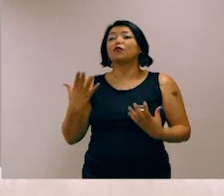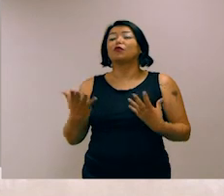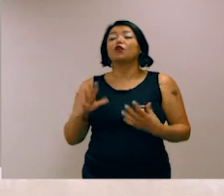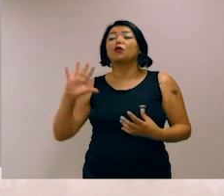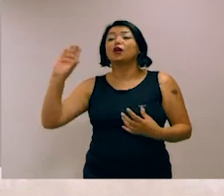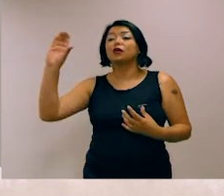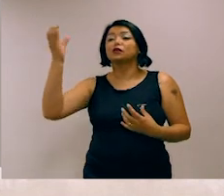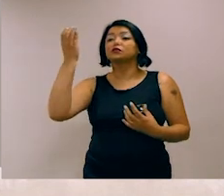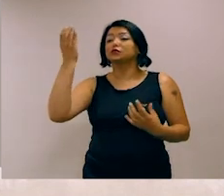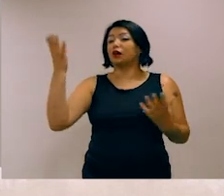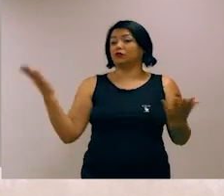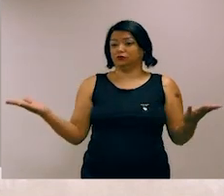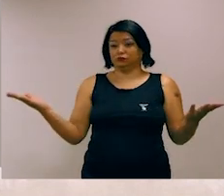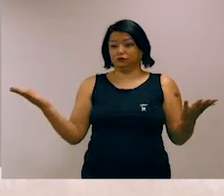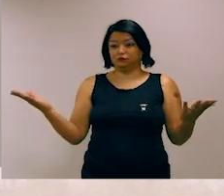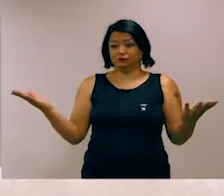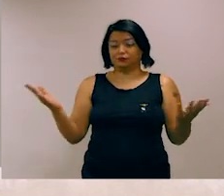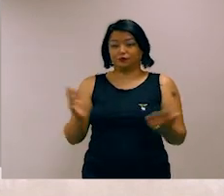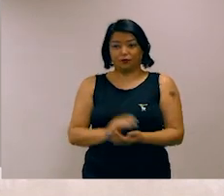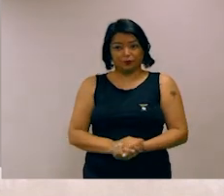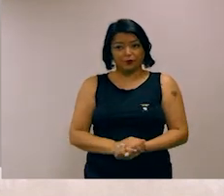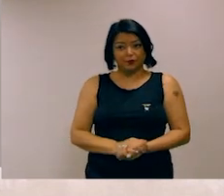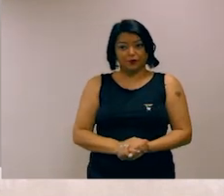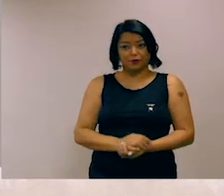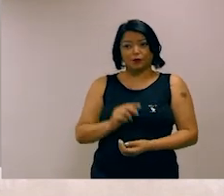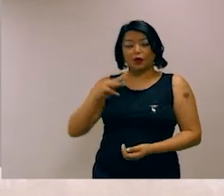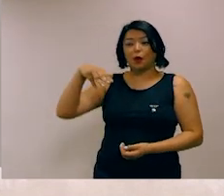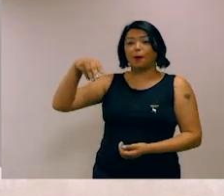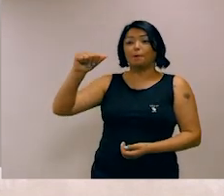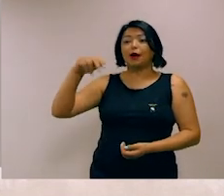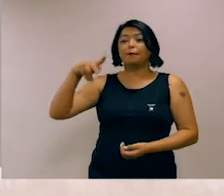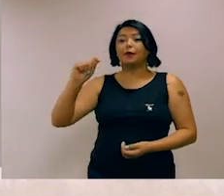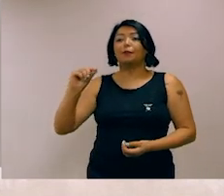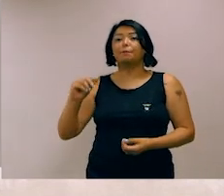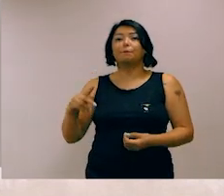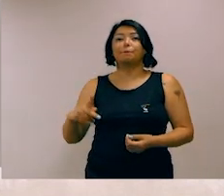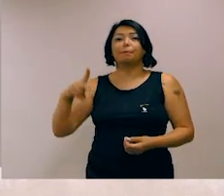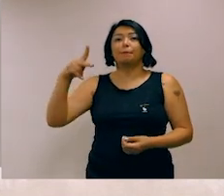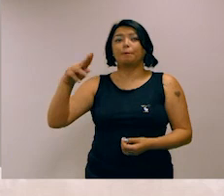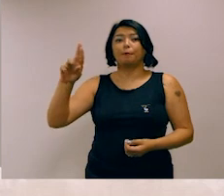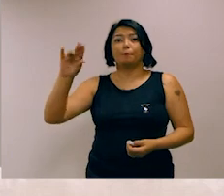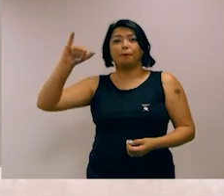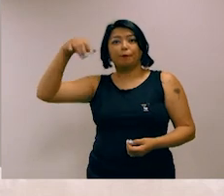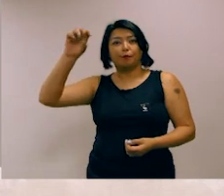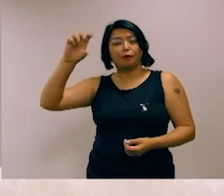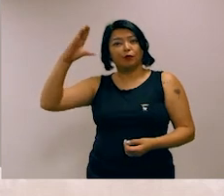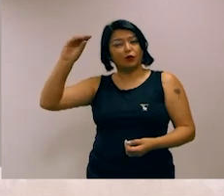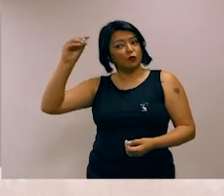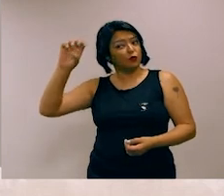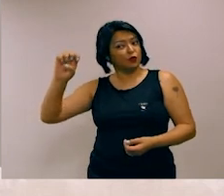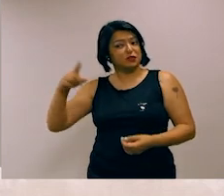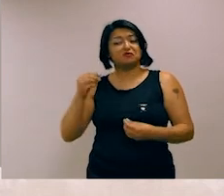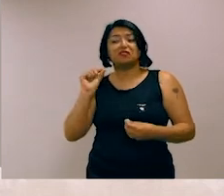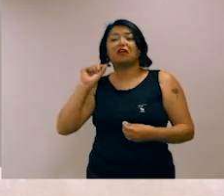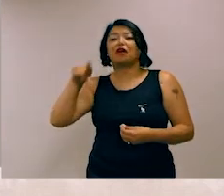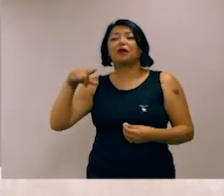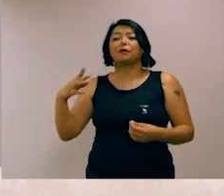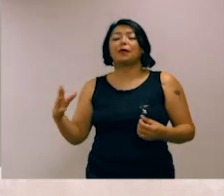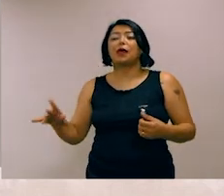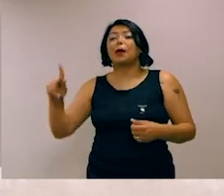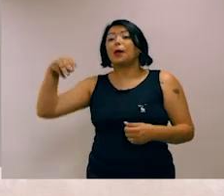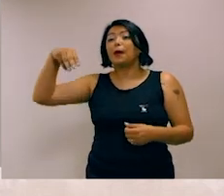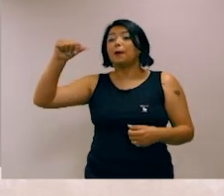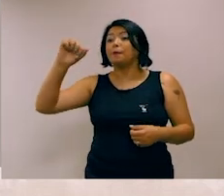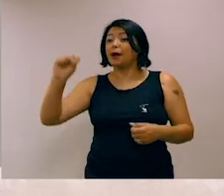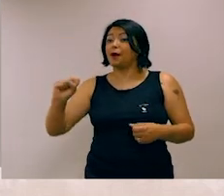So what was our result? What is this map projections? Basically, we have a